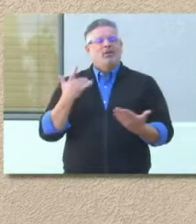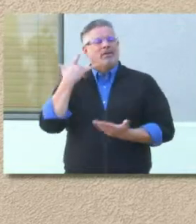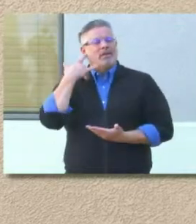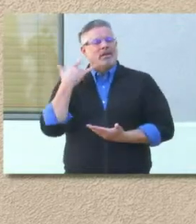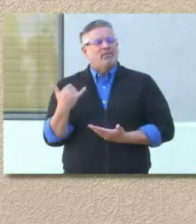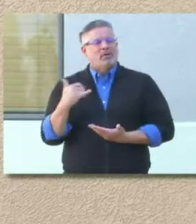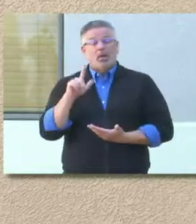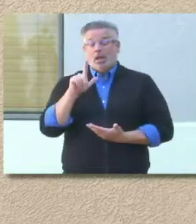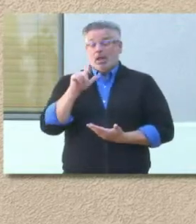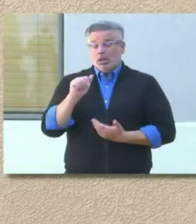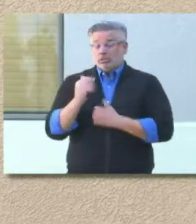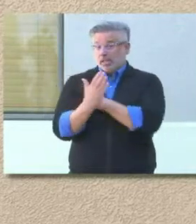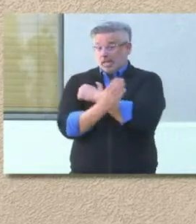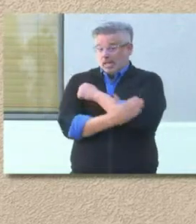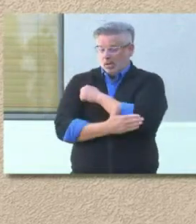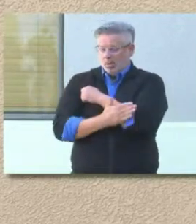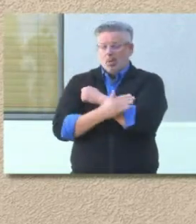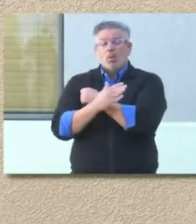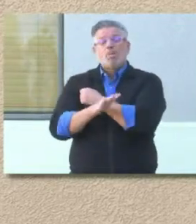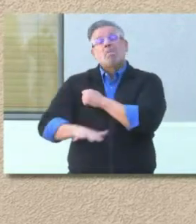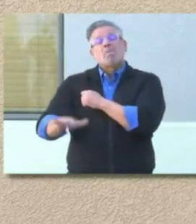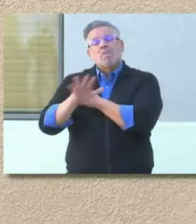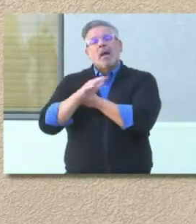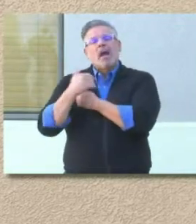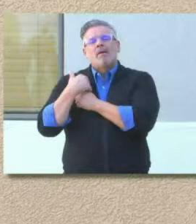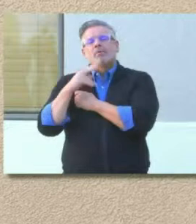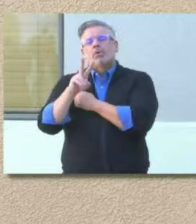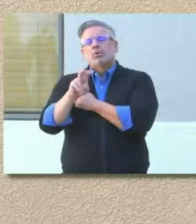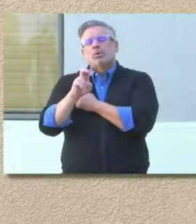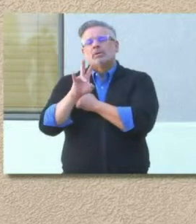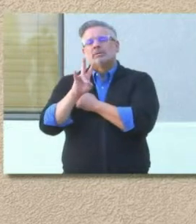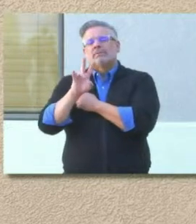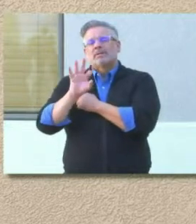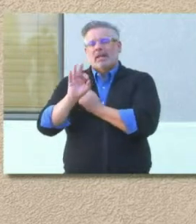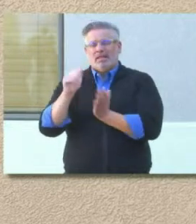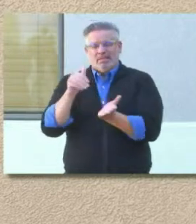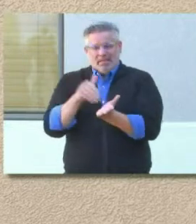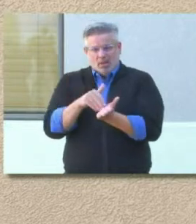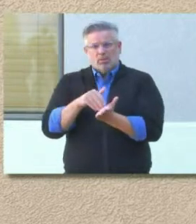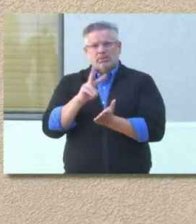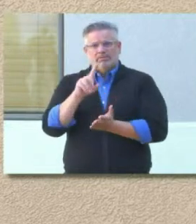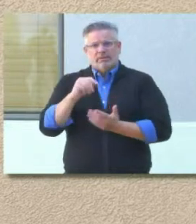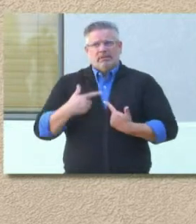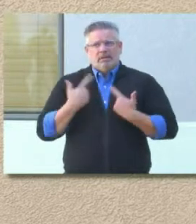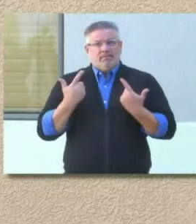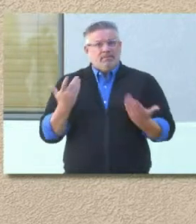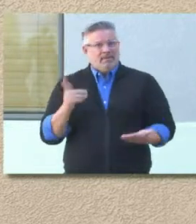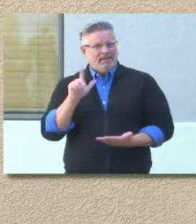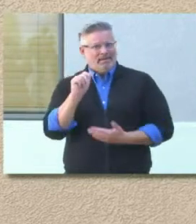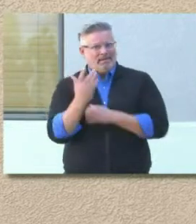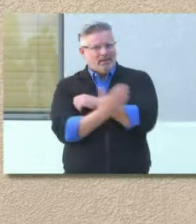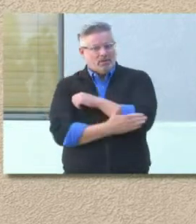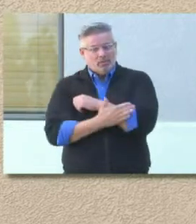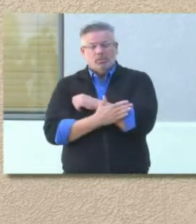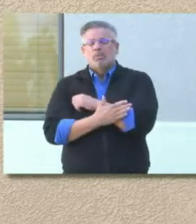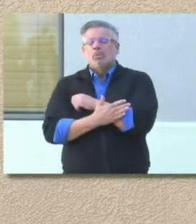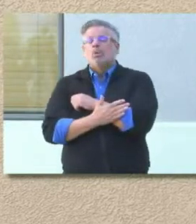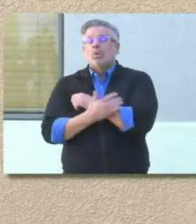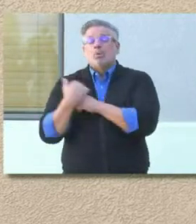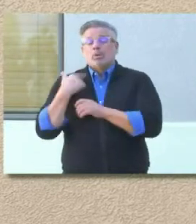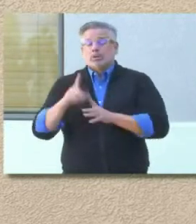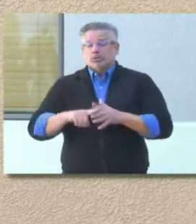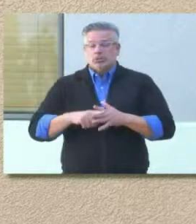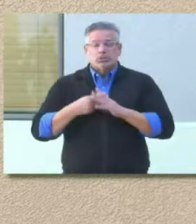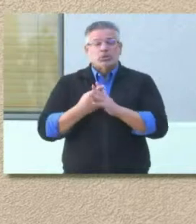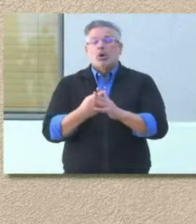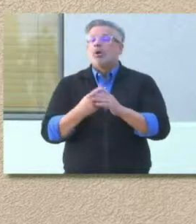Los Angeles County is home to more than 279,000 of them. And as we usher in our official day